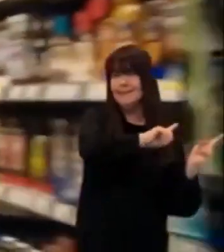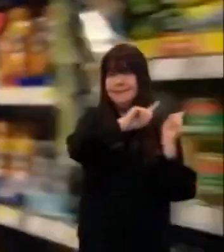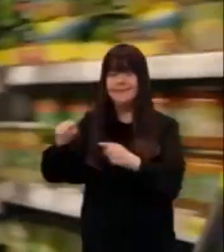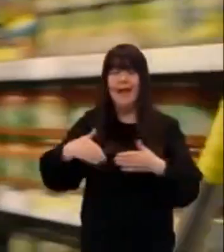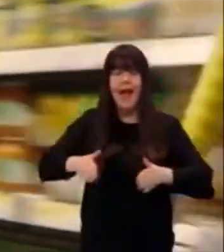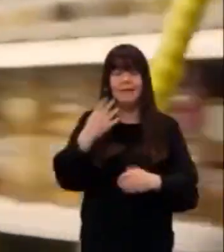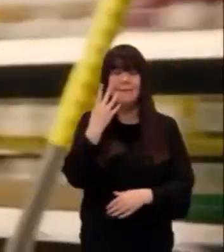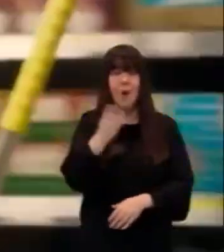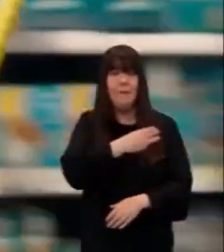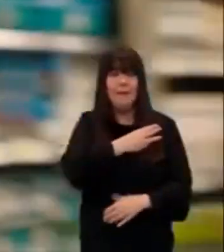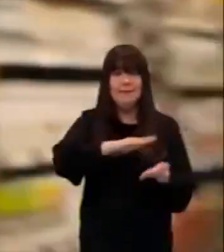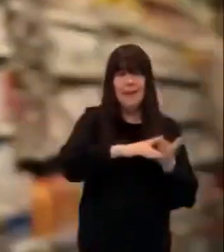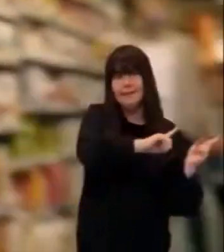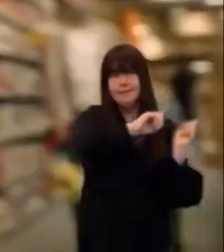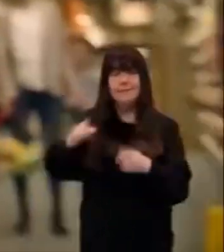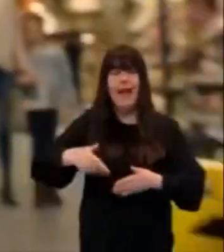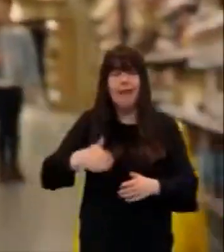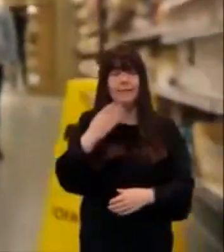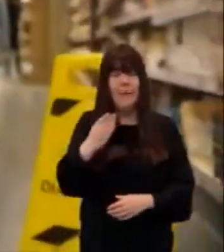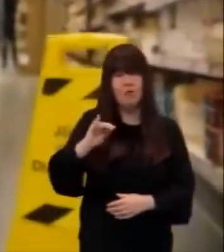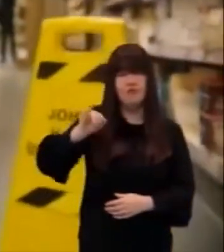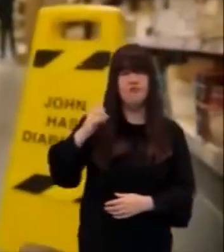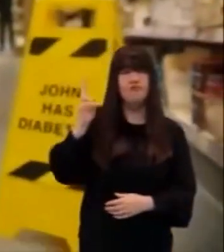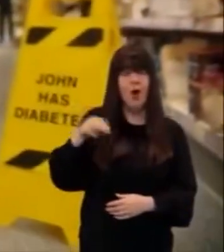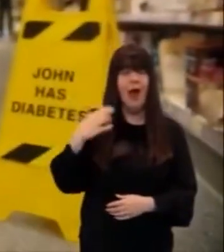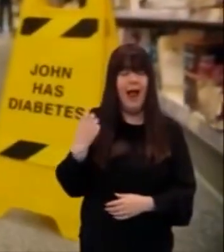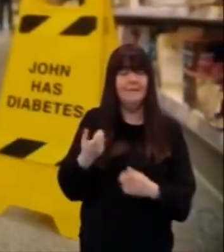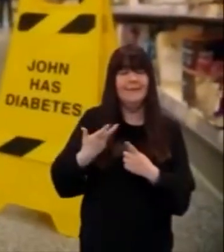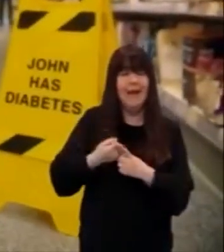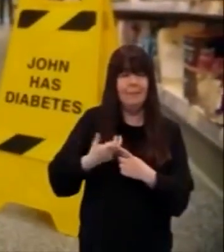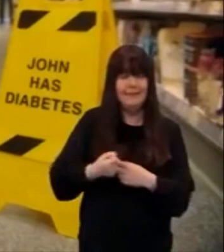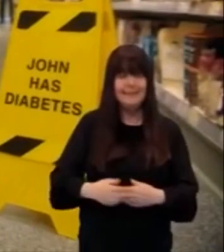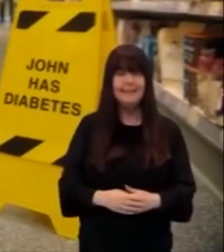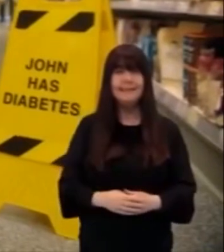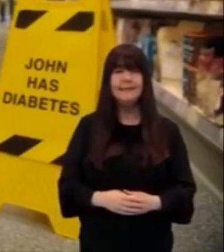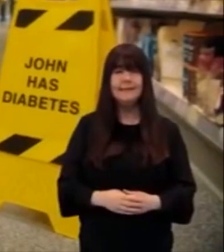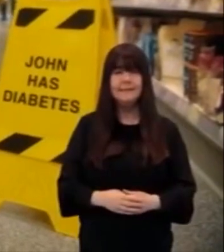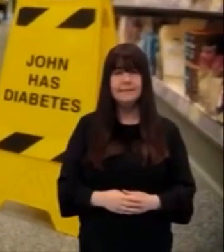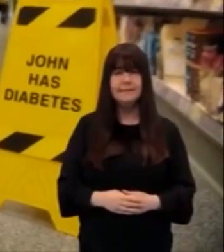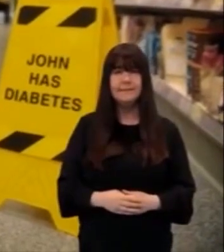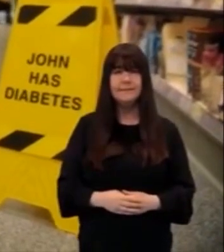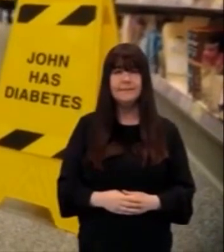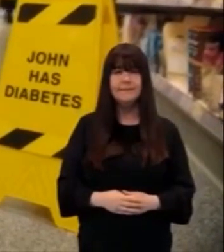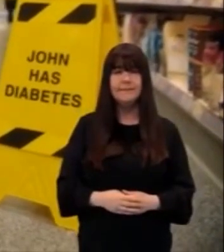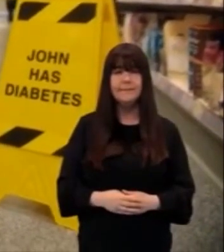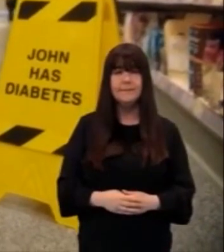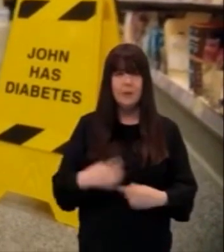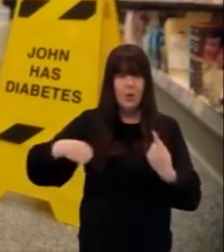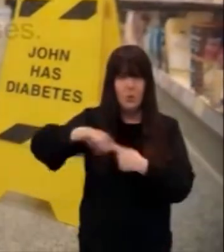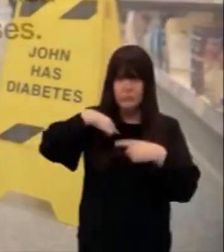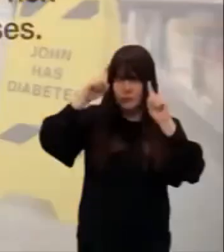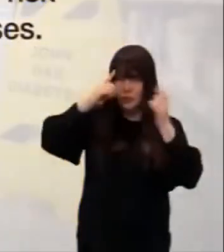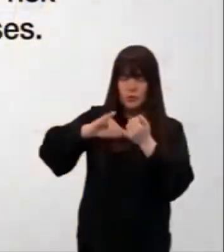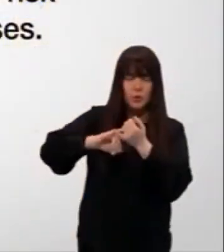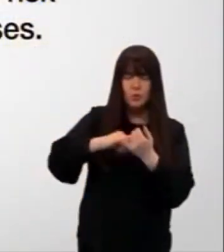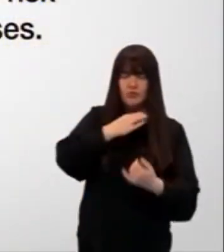Maintenance aisle 4, please. That's maintenance aisle 4, and John has diabetes. Sorry about that. No problem. We don't